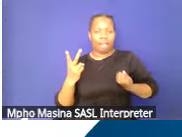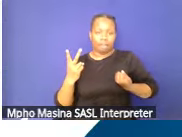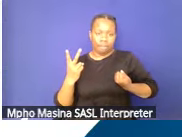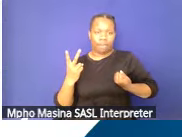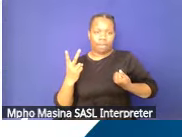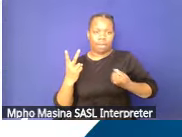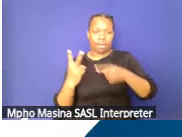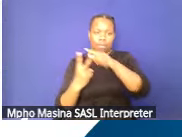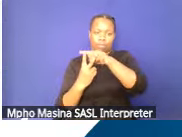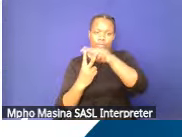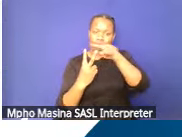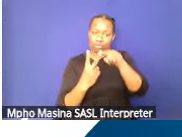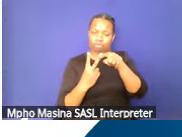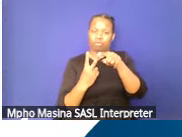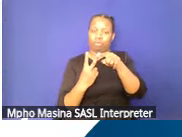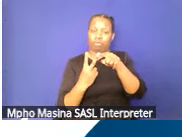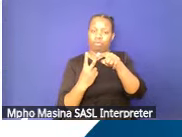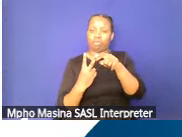of an example.